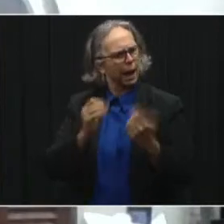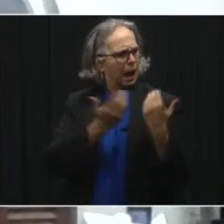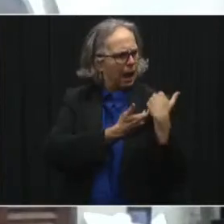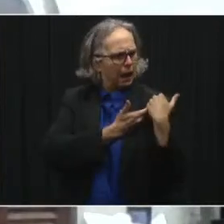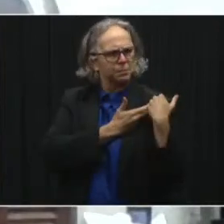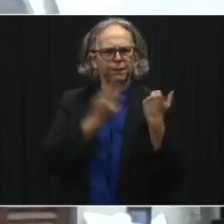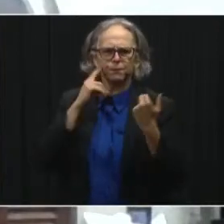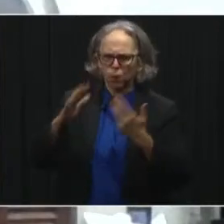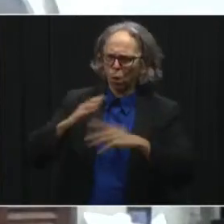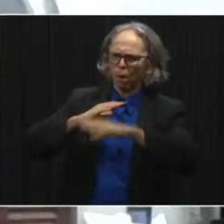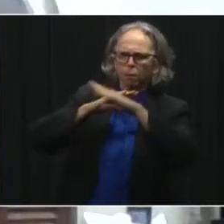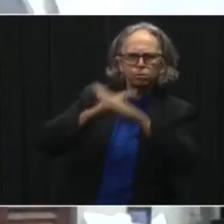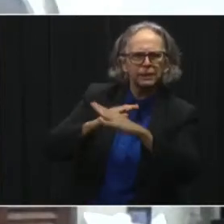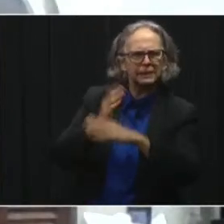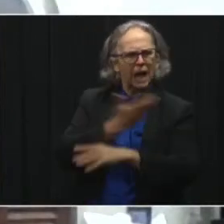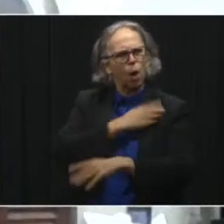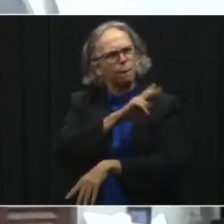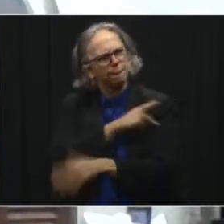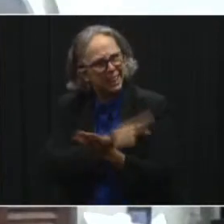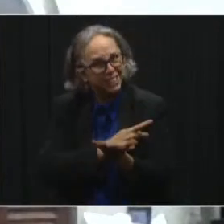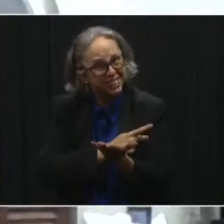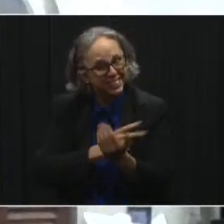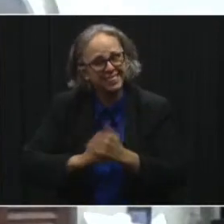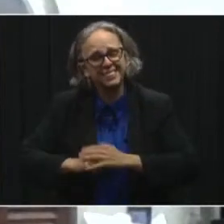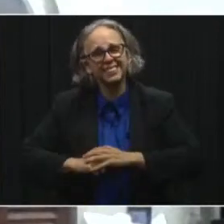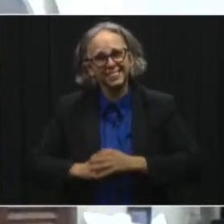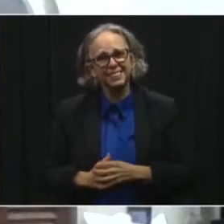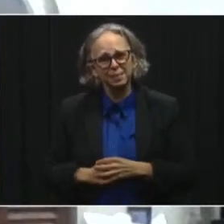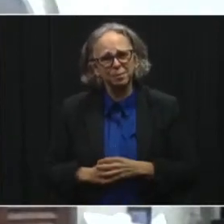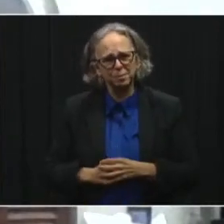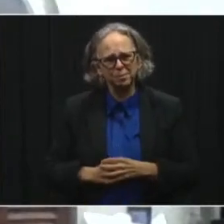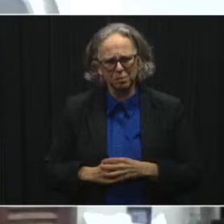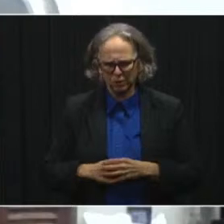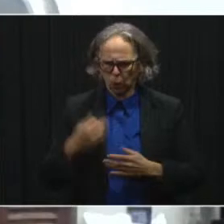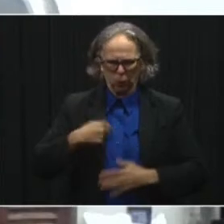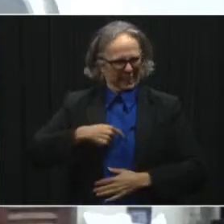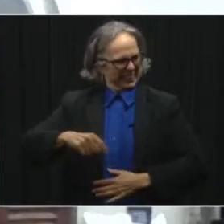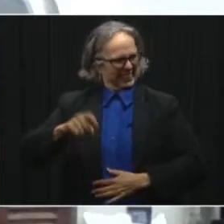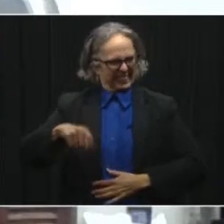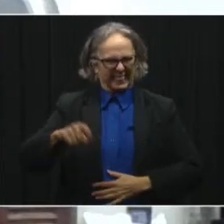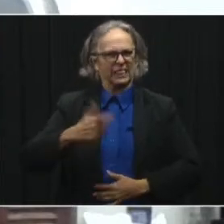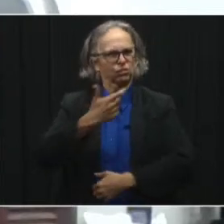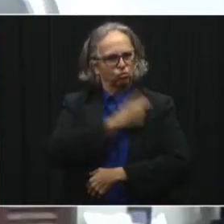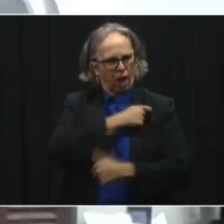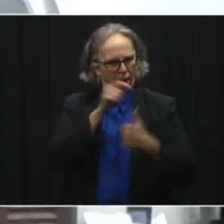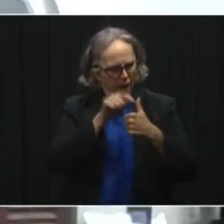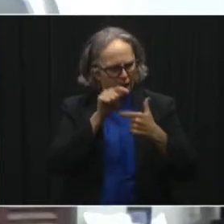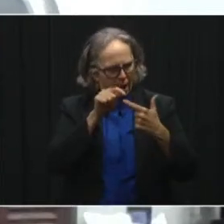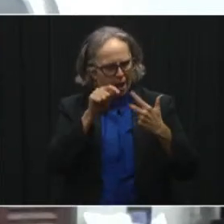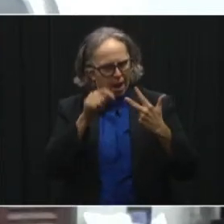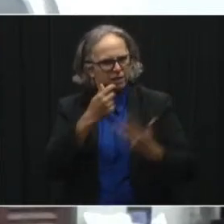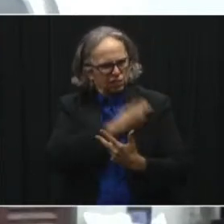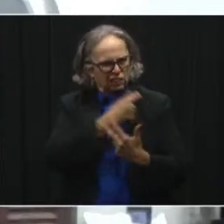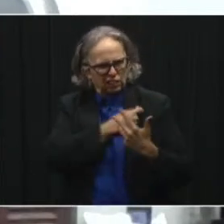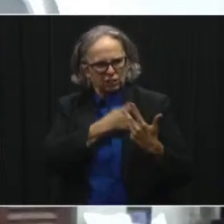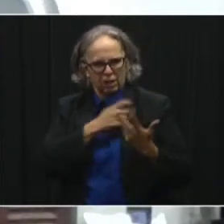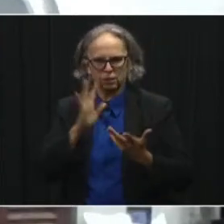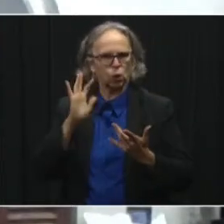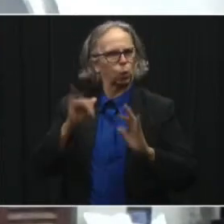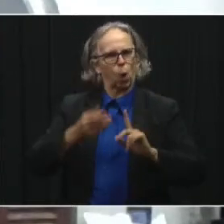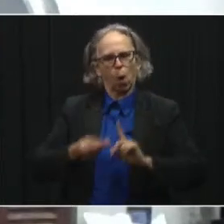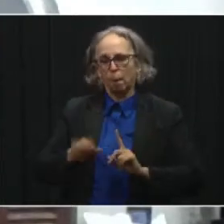along the course of prior actions, I guess. You know, it's the best thing for the patient. So